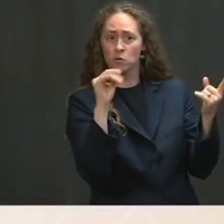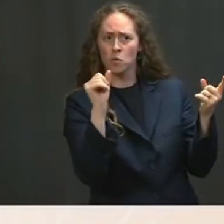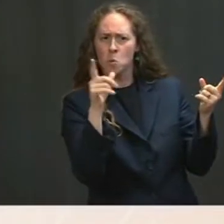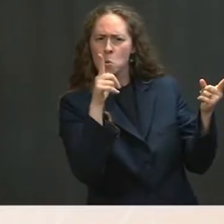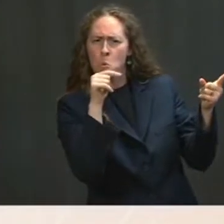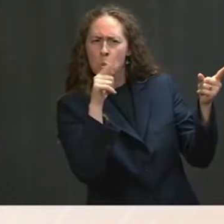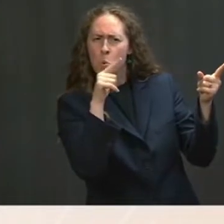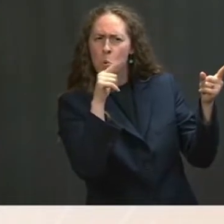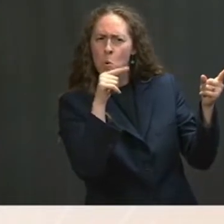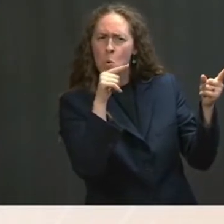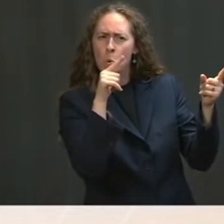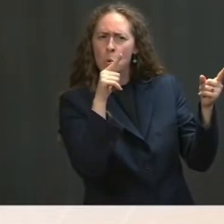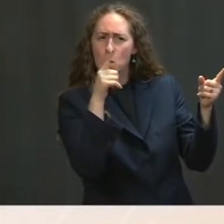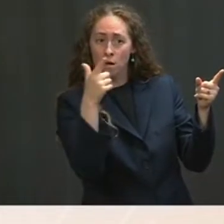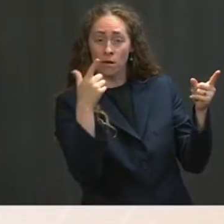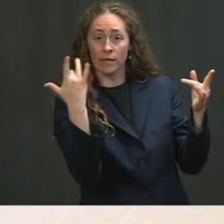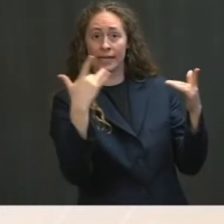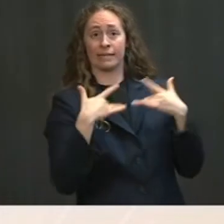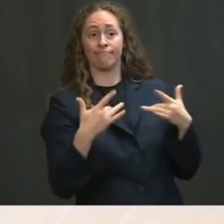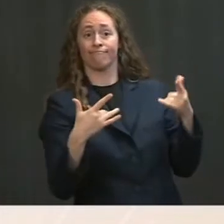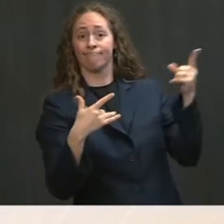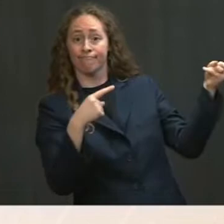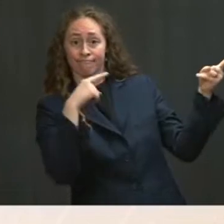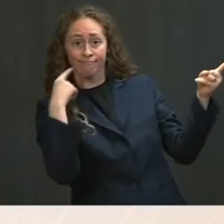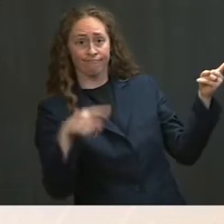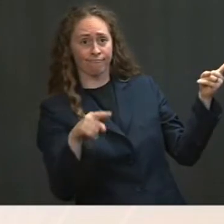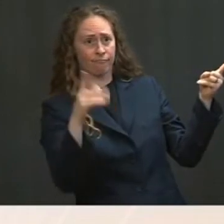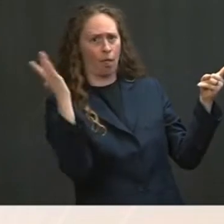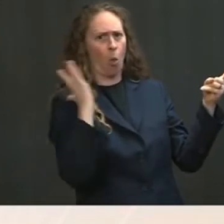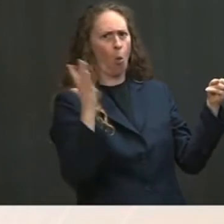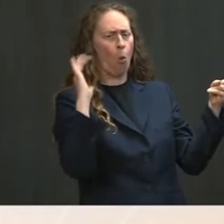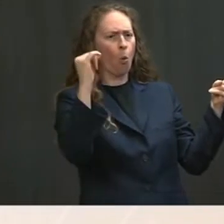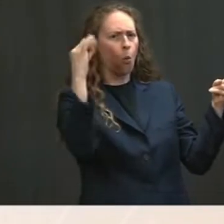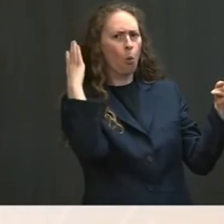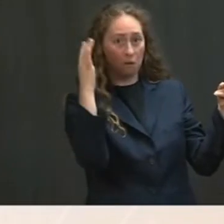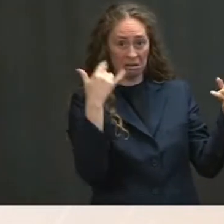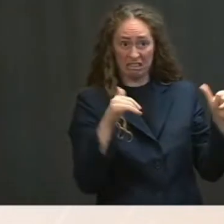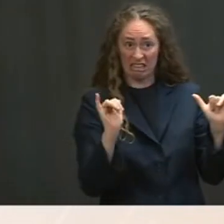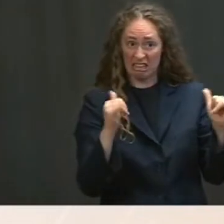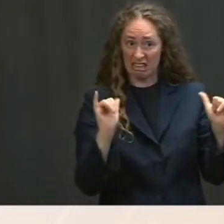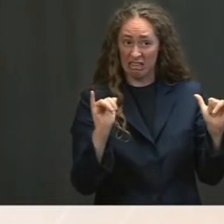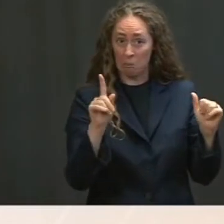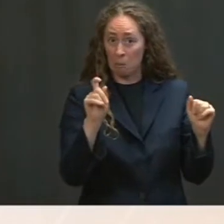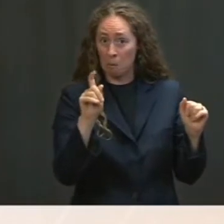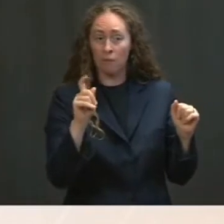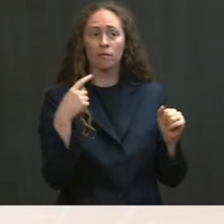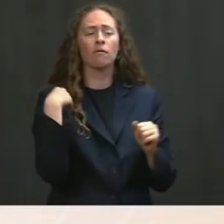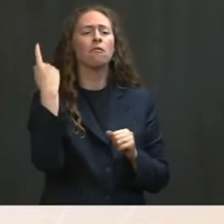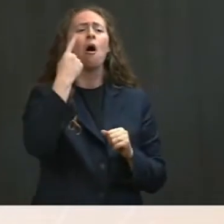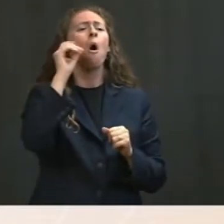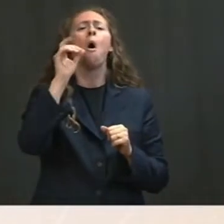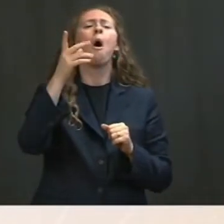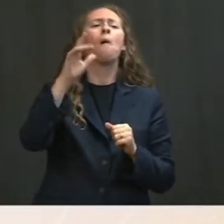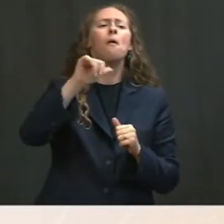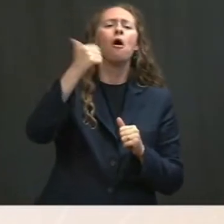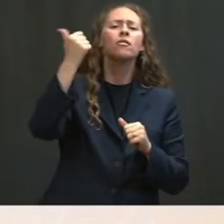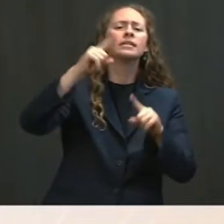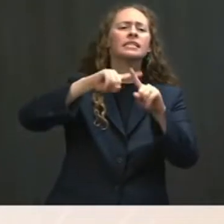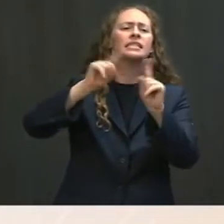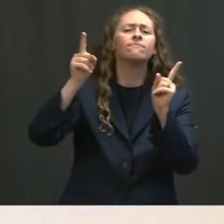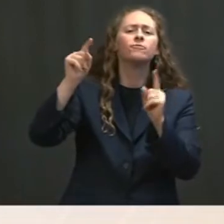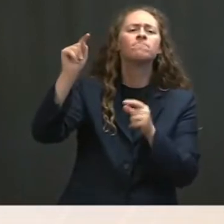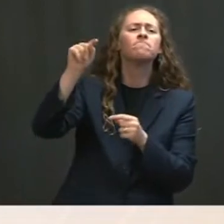Russian disinformation in the past. We've seen kind of that hybrid warfare. Are you seeing any indication that there could be nation